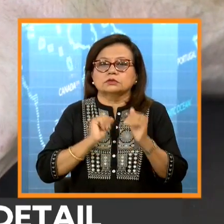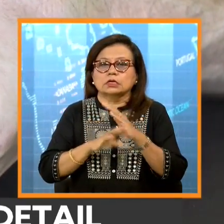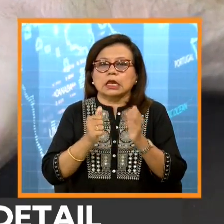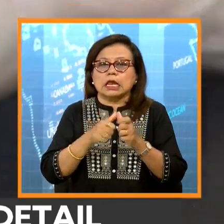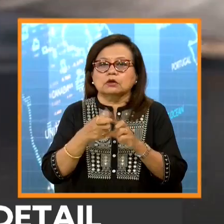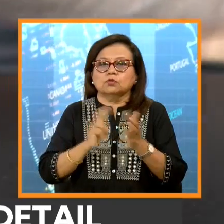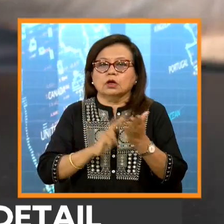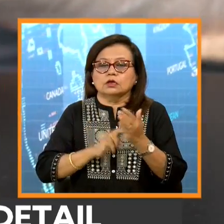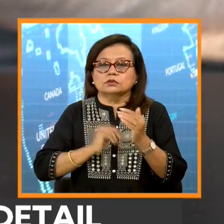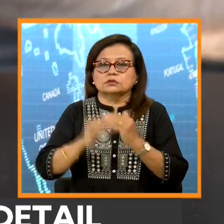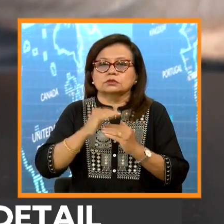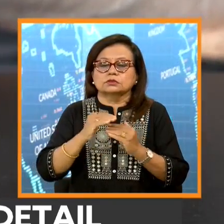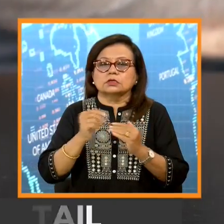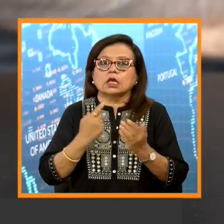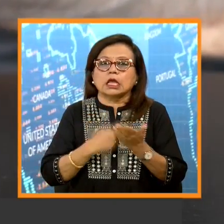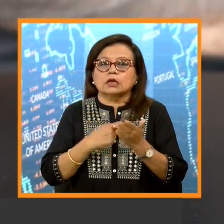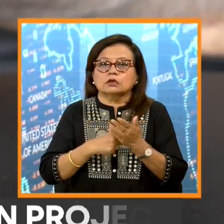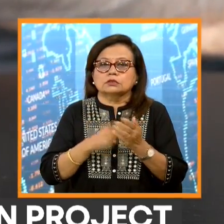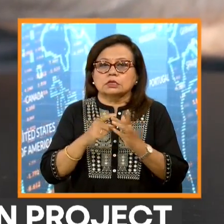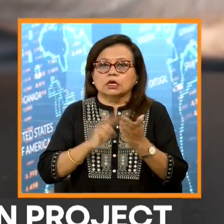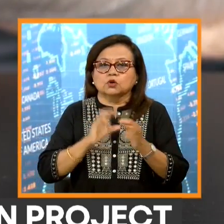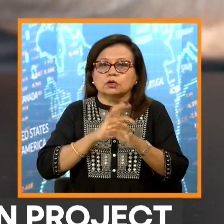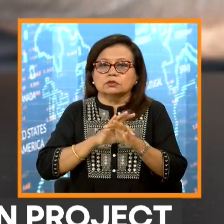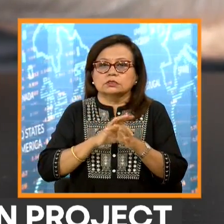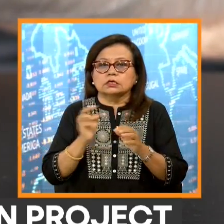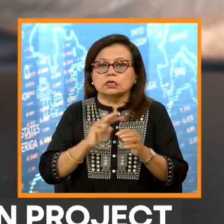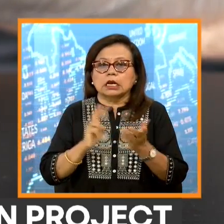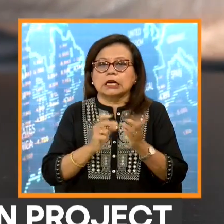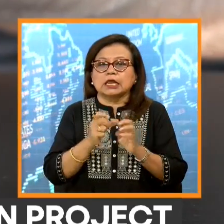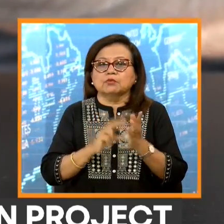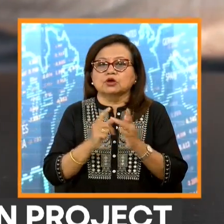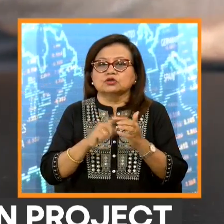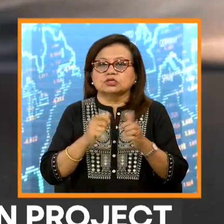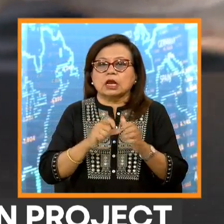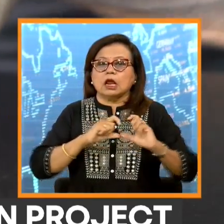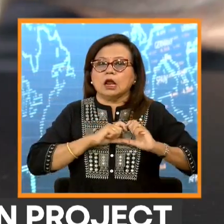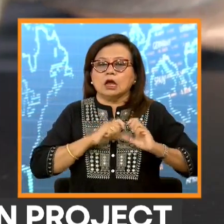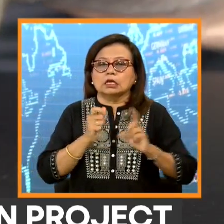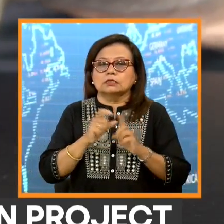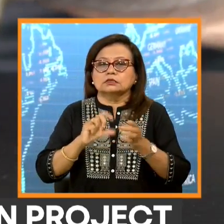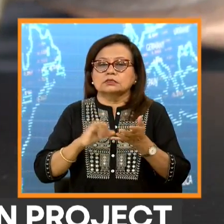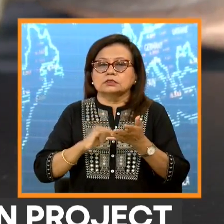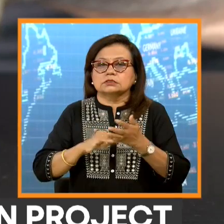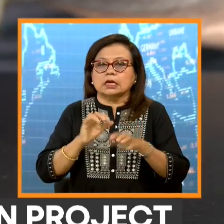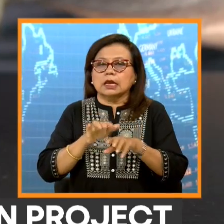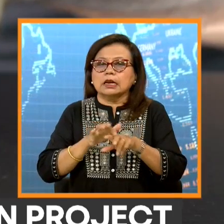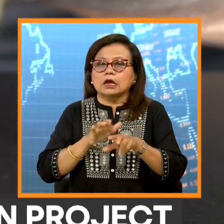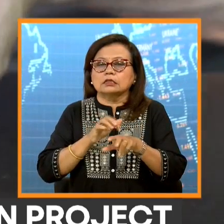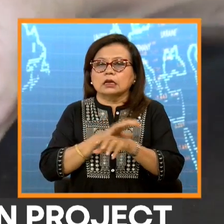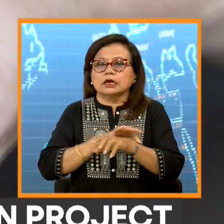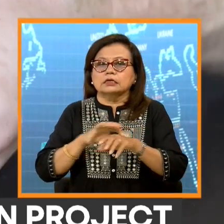advanced stage, and to conduct research into diseases like dementia, heart disease, arthritis, and diabetes.